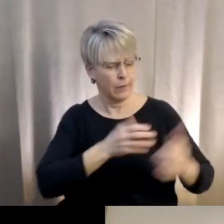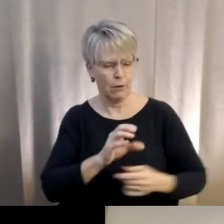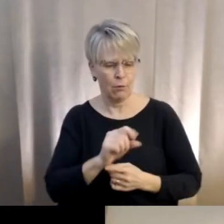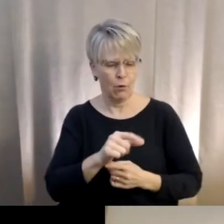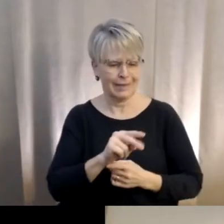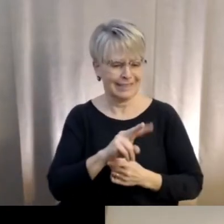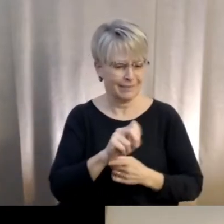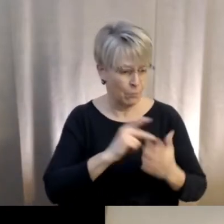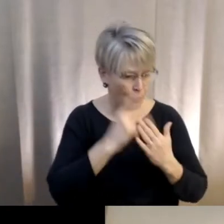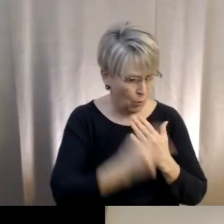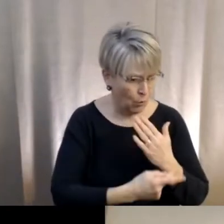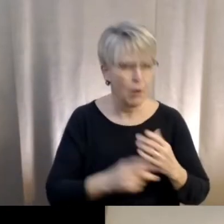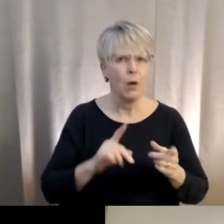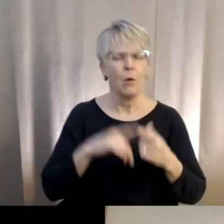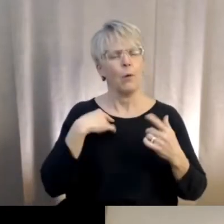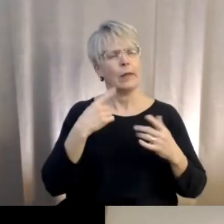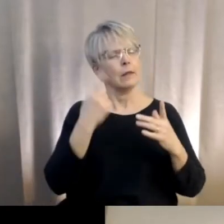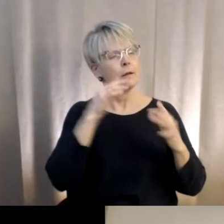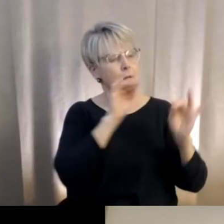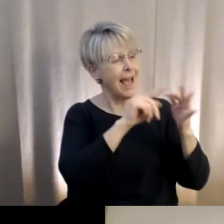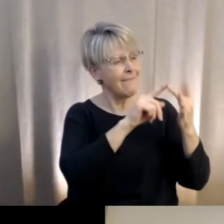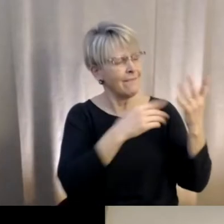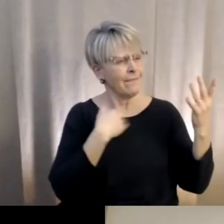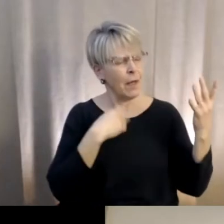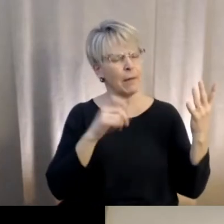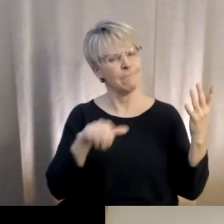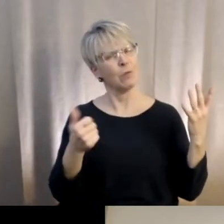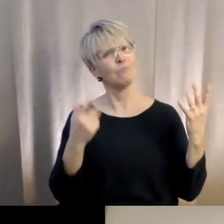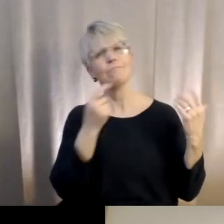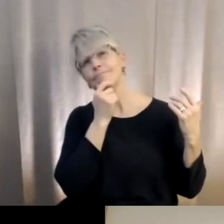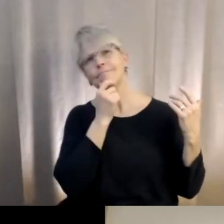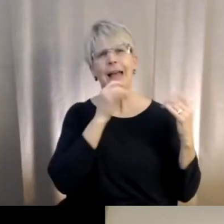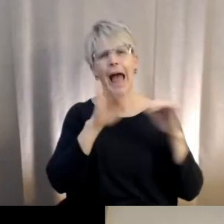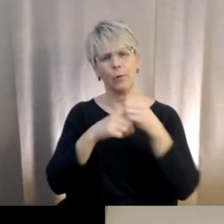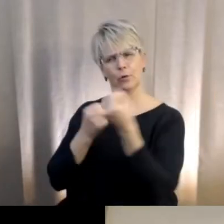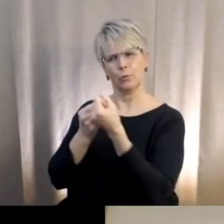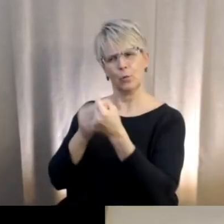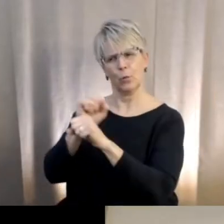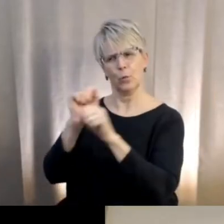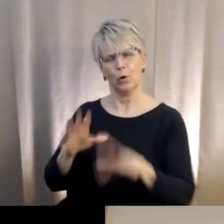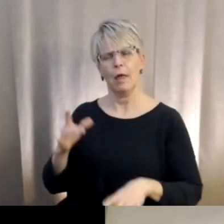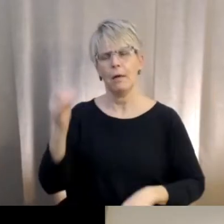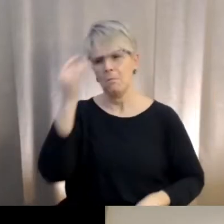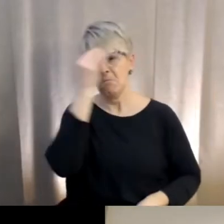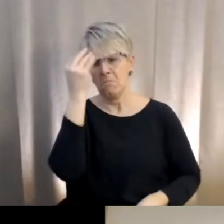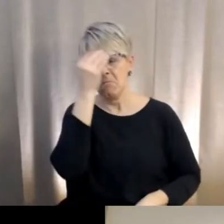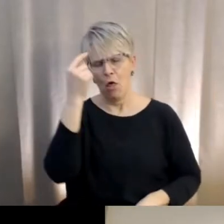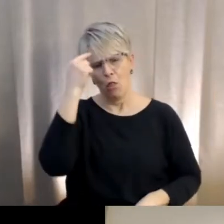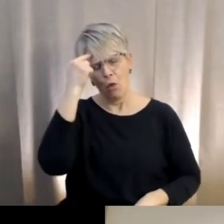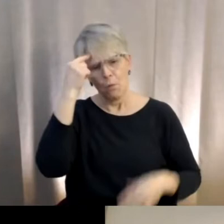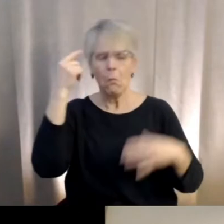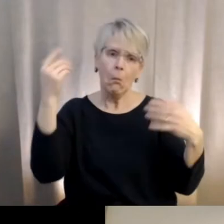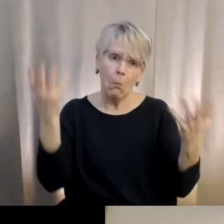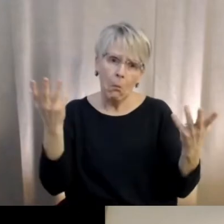we considered looking at different ways of delivering that, the concept of